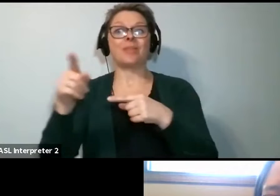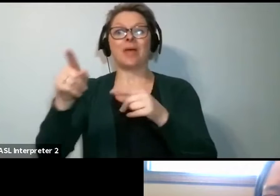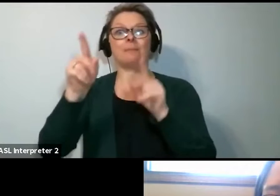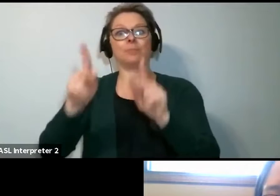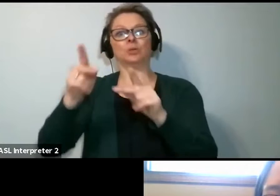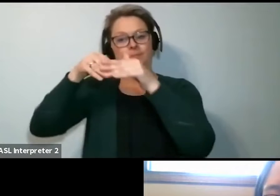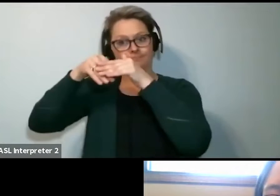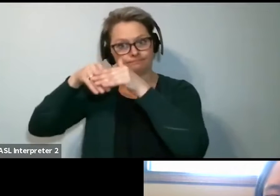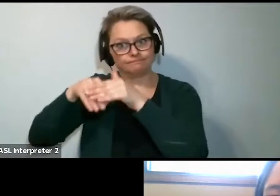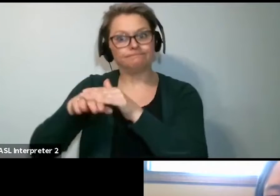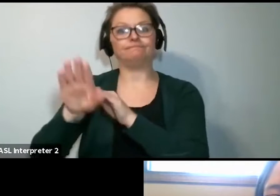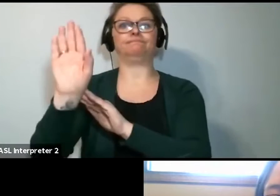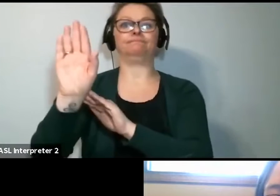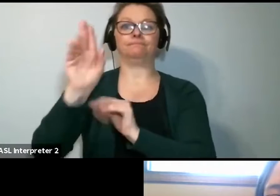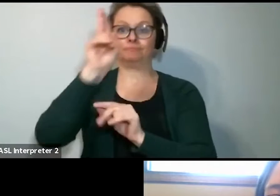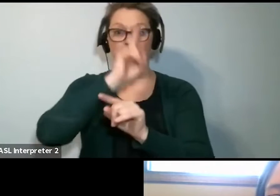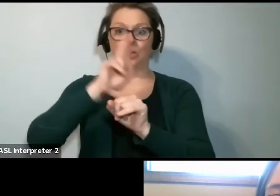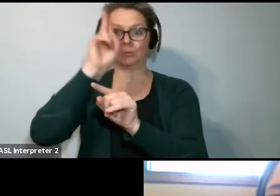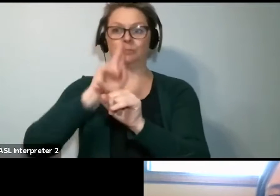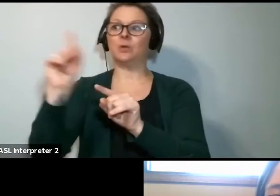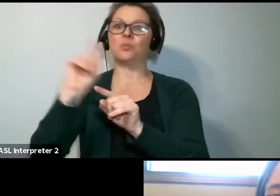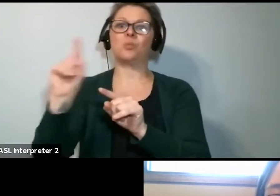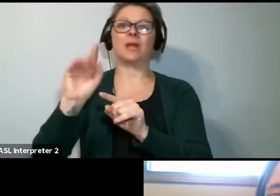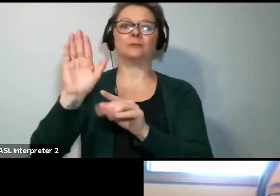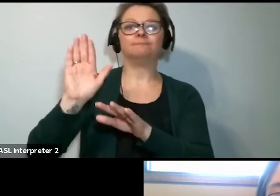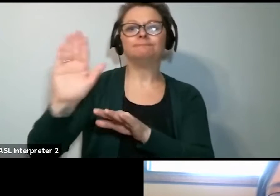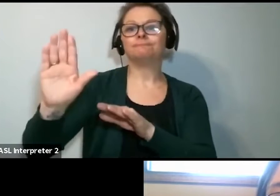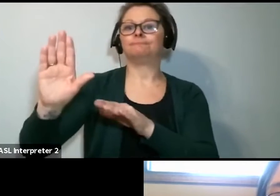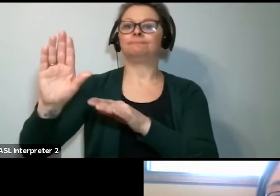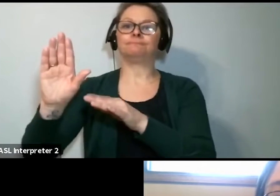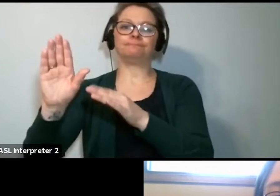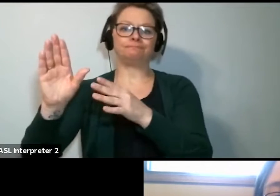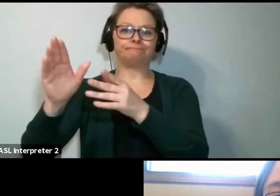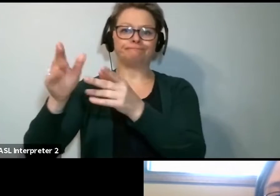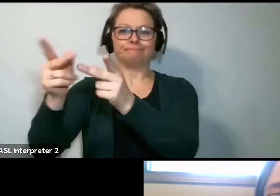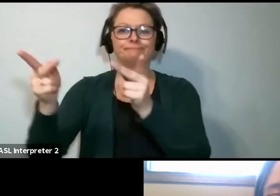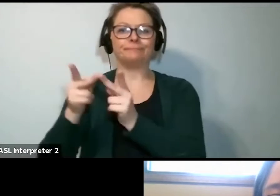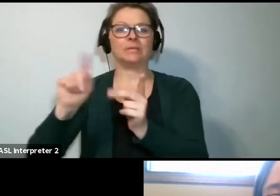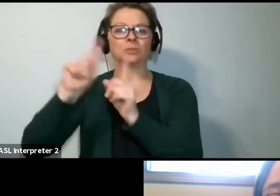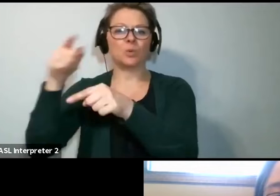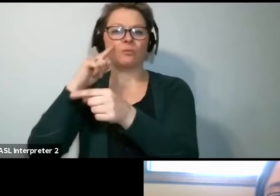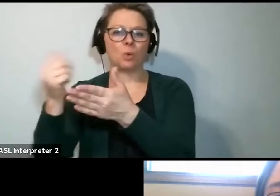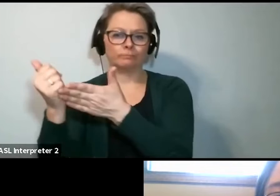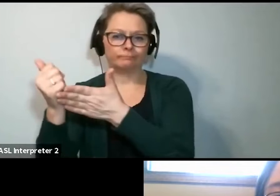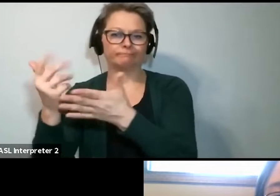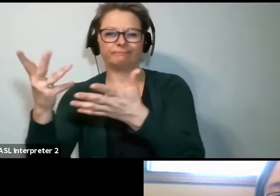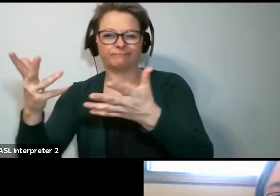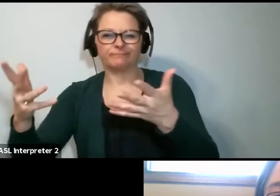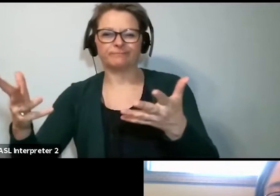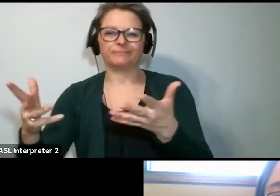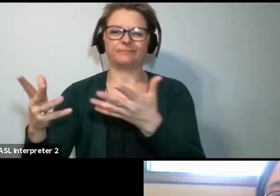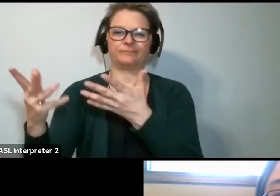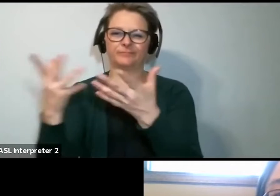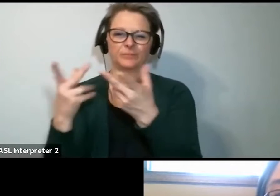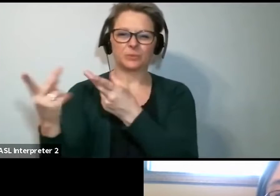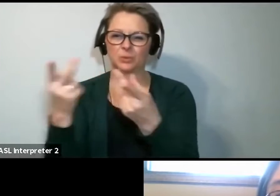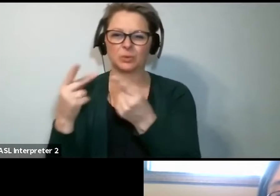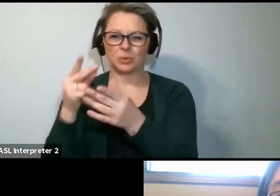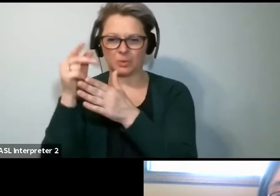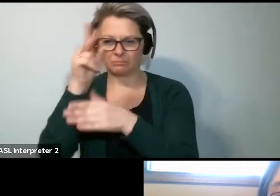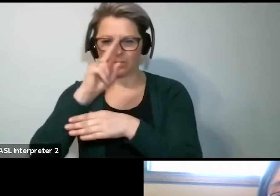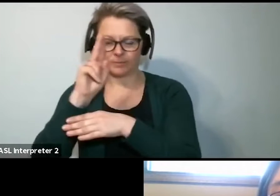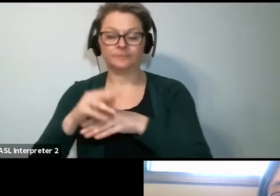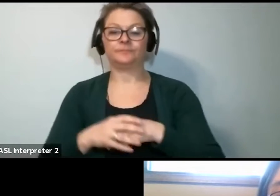the hospital when a patient or visitor arrives. Additionally, the infection prevention and control team